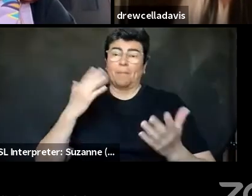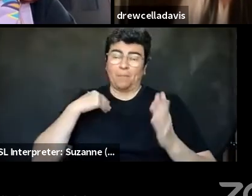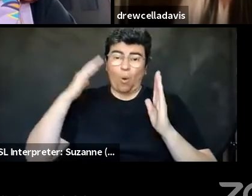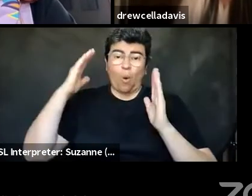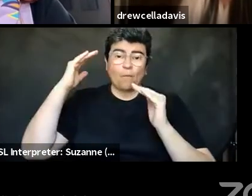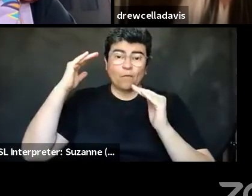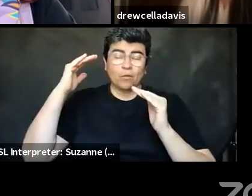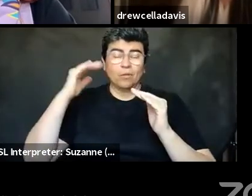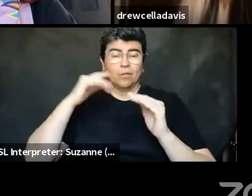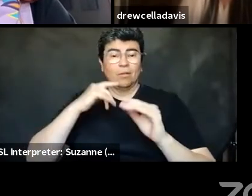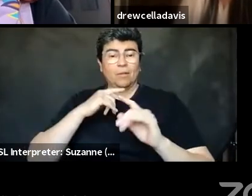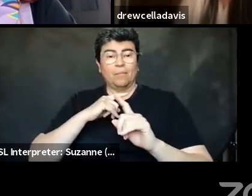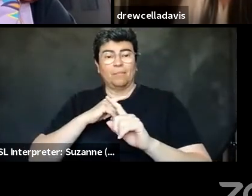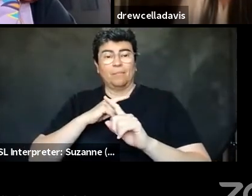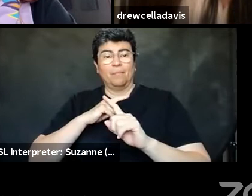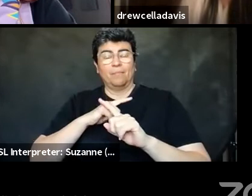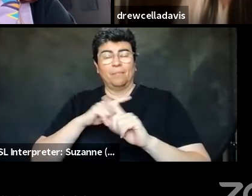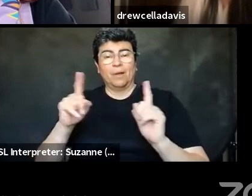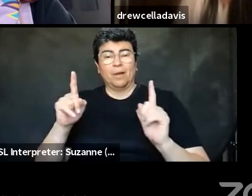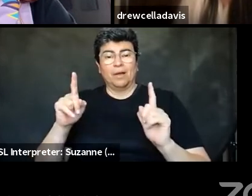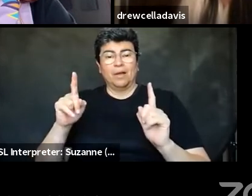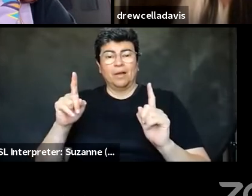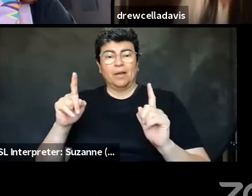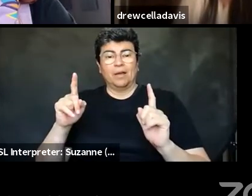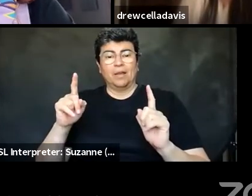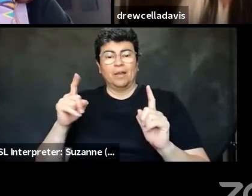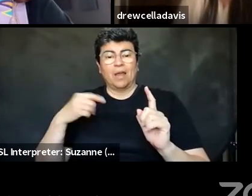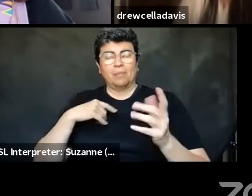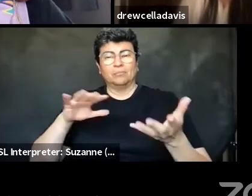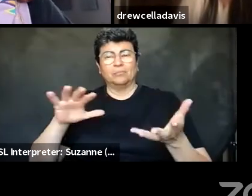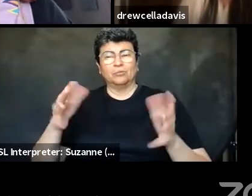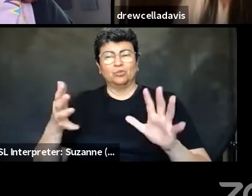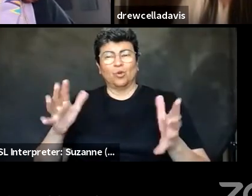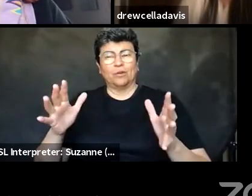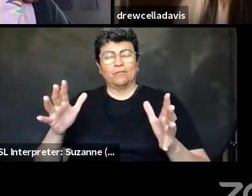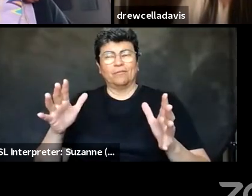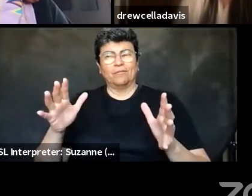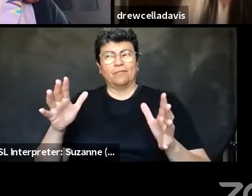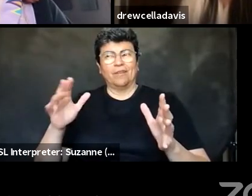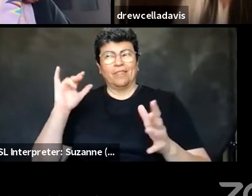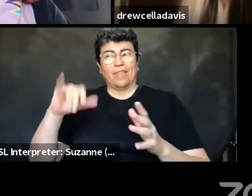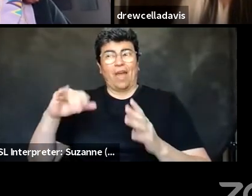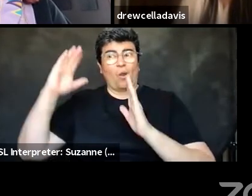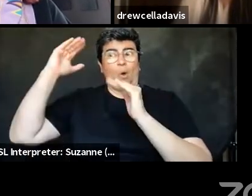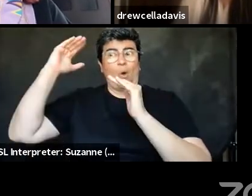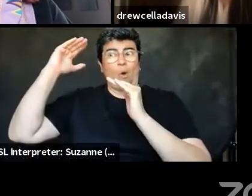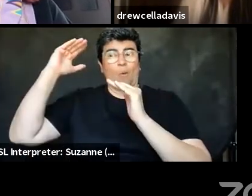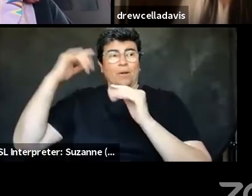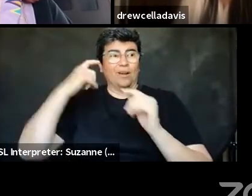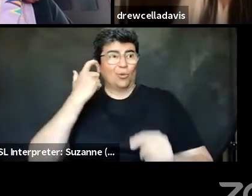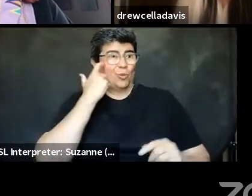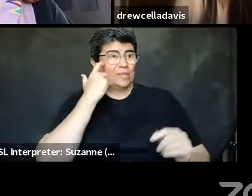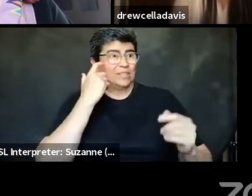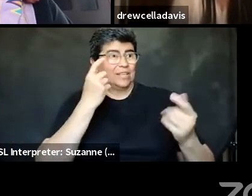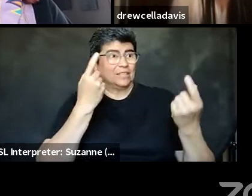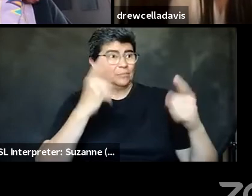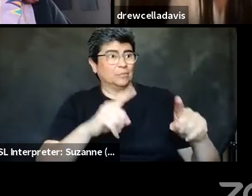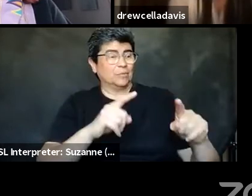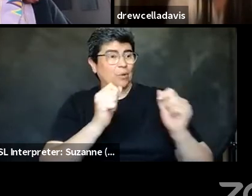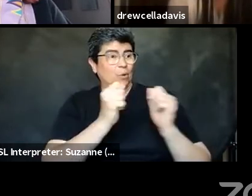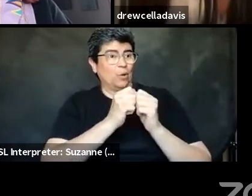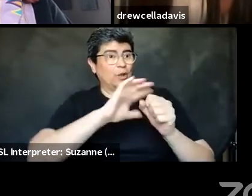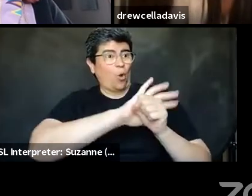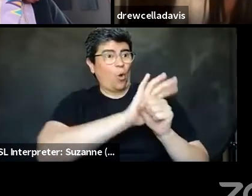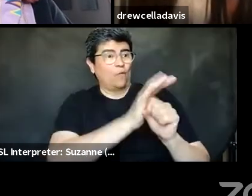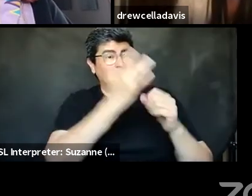also that's sort of tempered by our recent experience with COVID, where